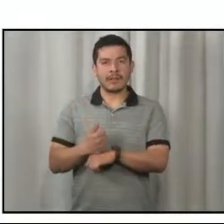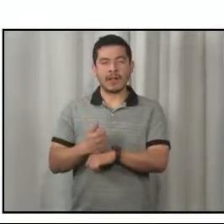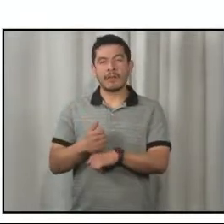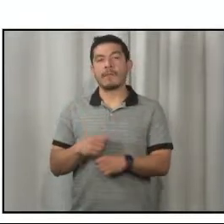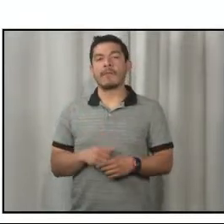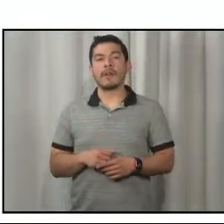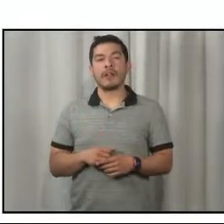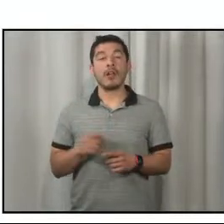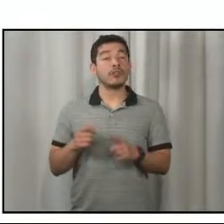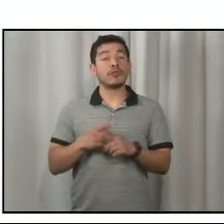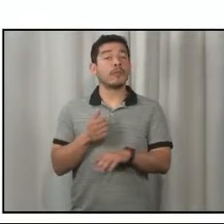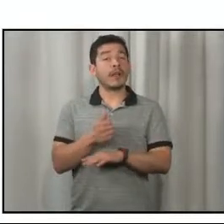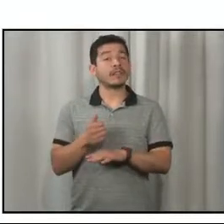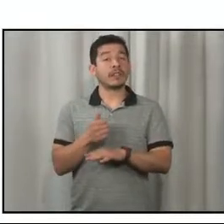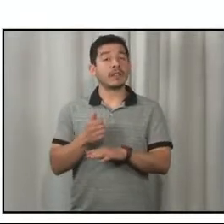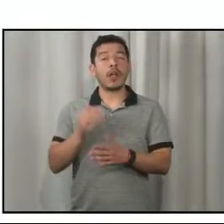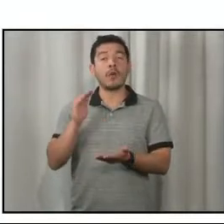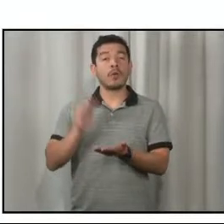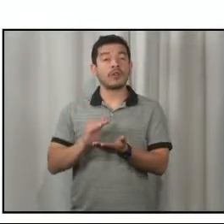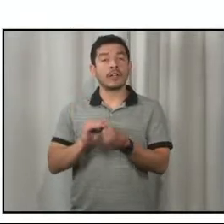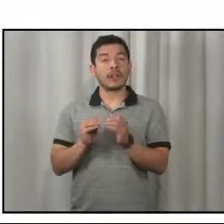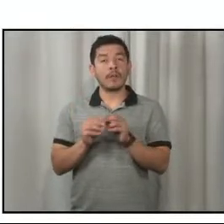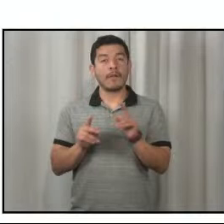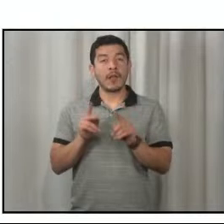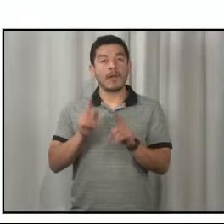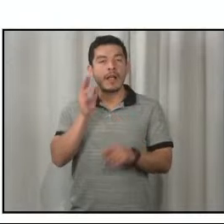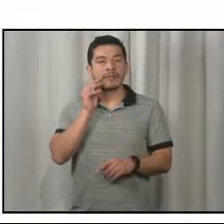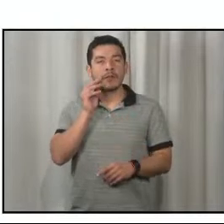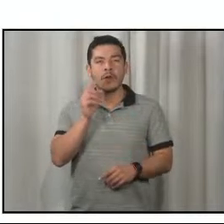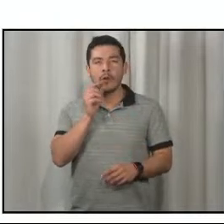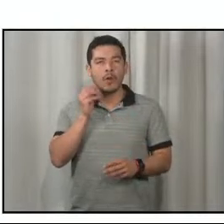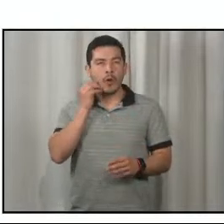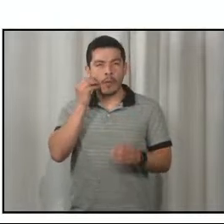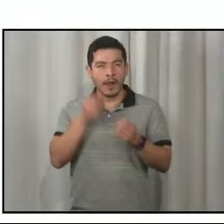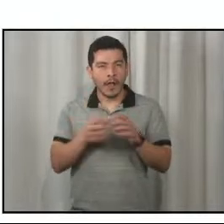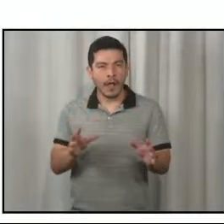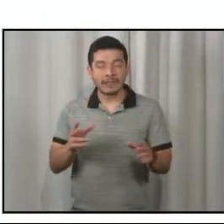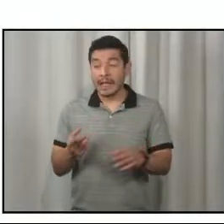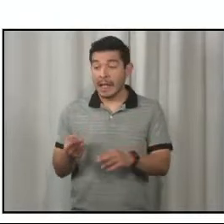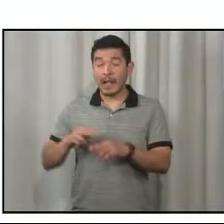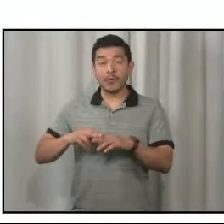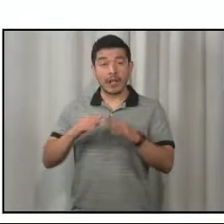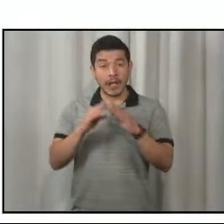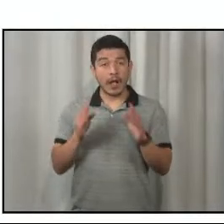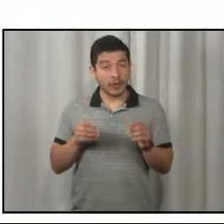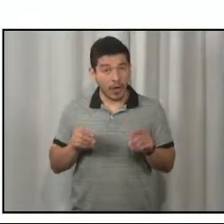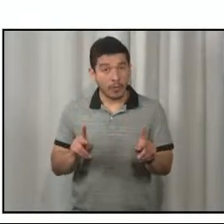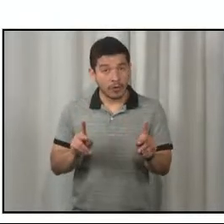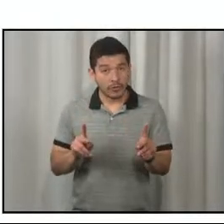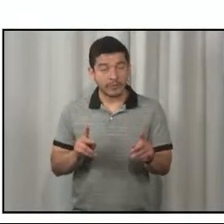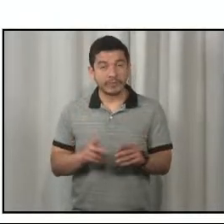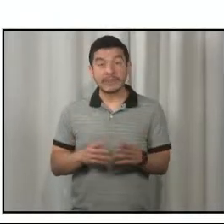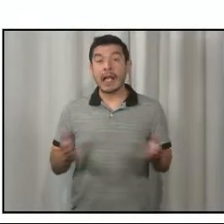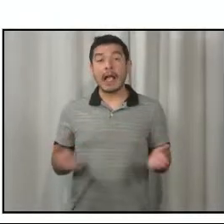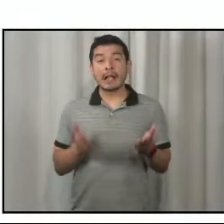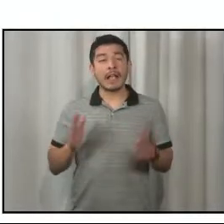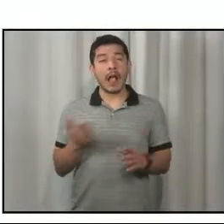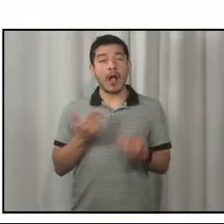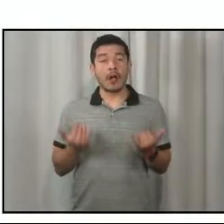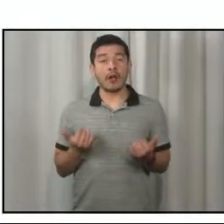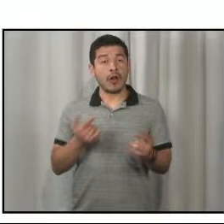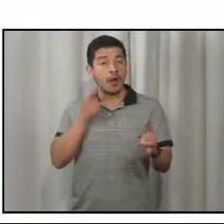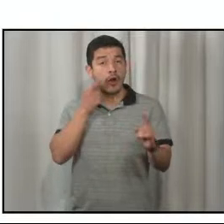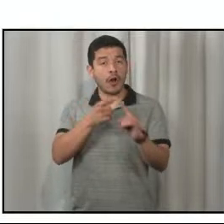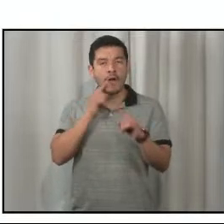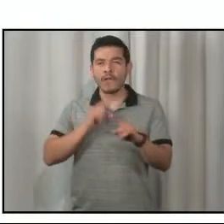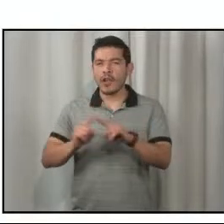is to basically reduce the number of people experiencing homelessness, increase housing opportunities, enhance our current initiatives for all the